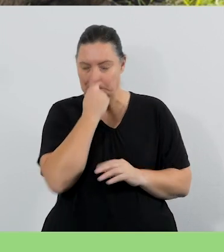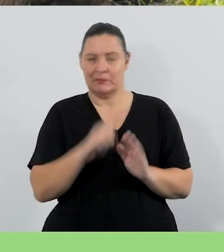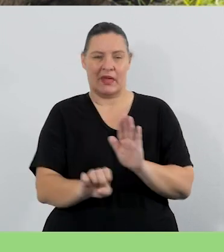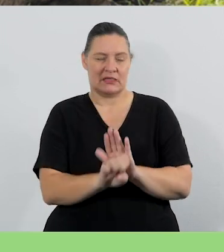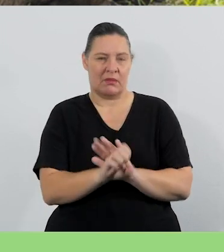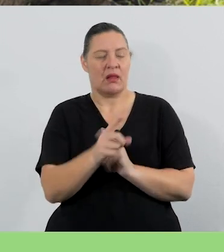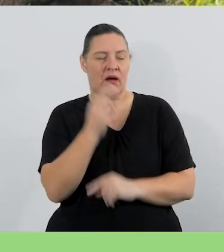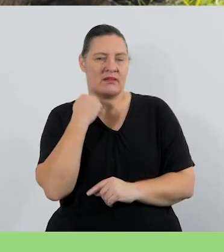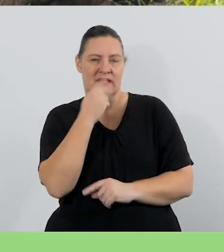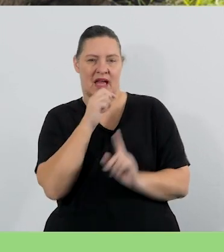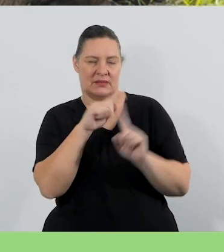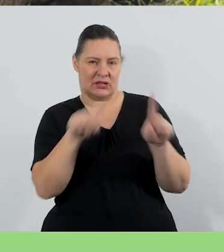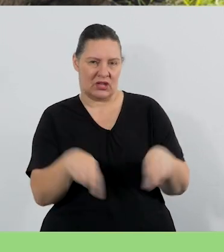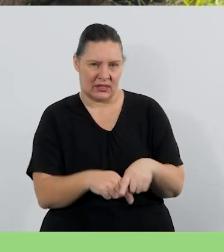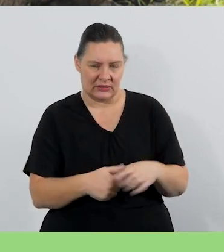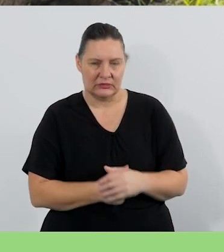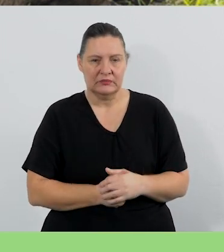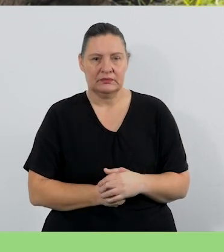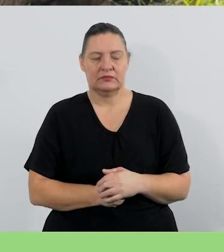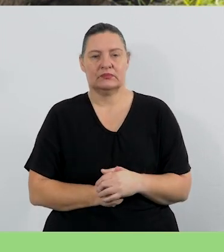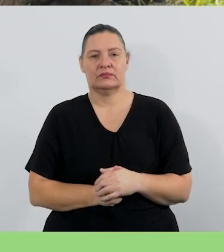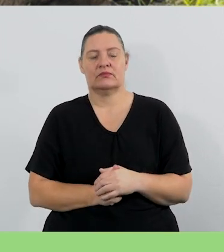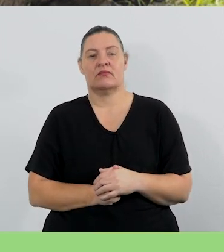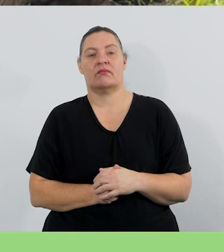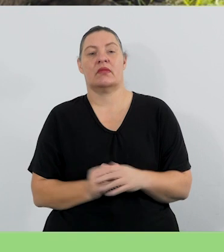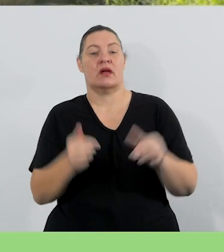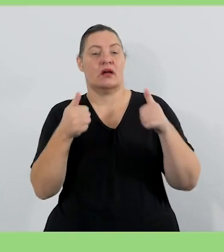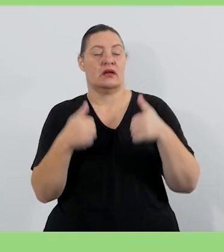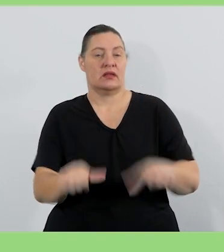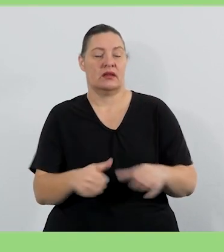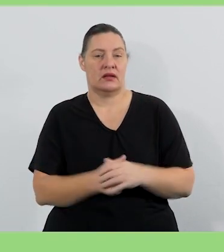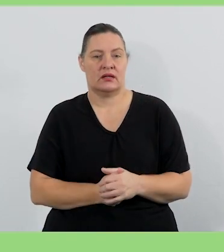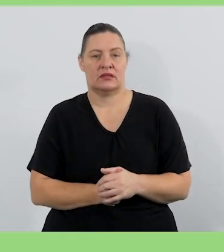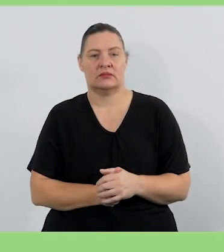omnivore. Here's a nice picture over here. And then